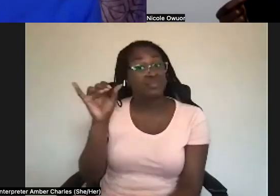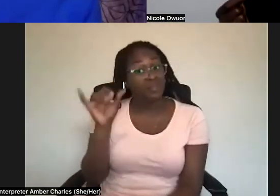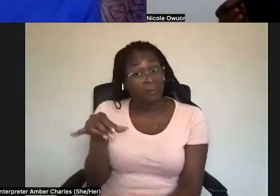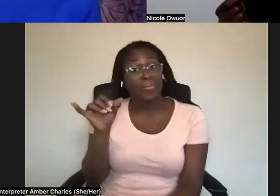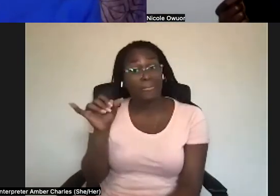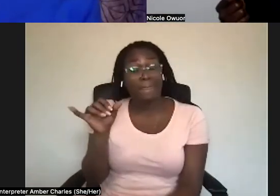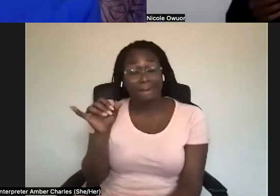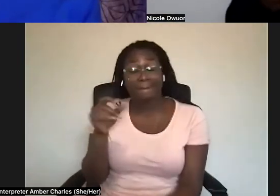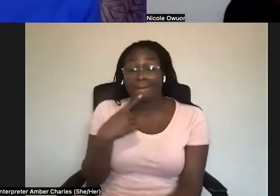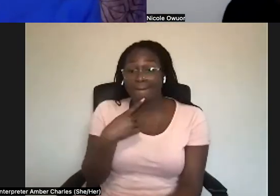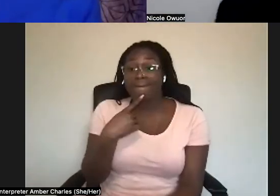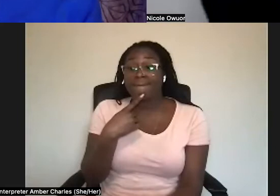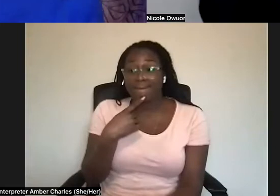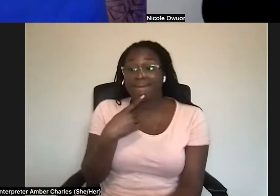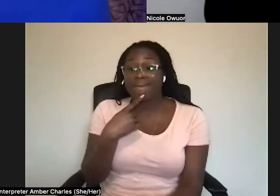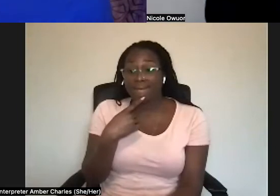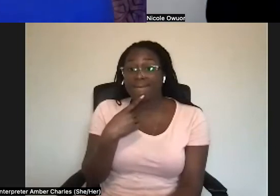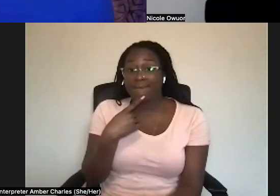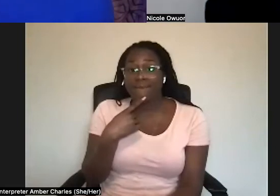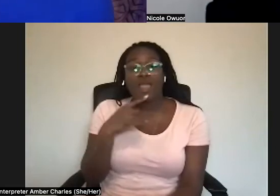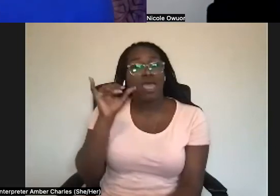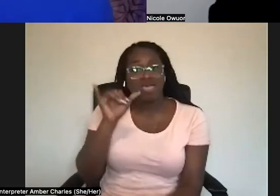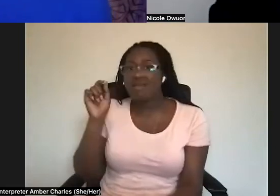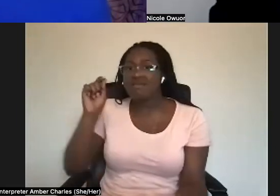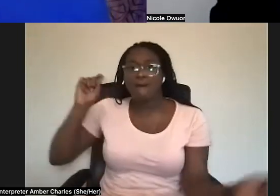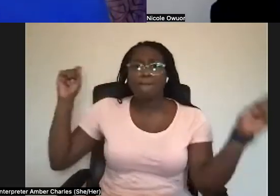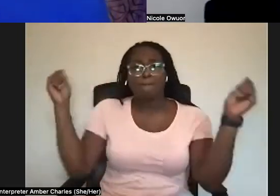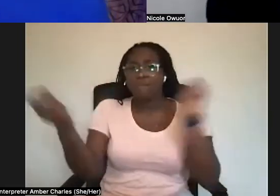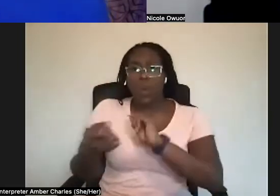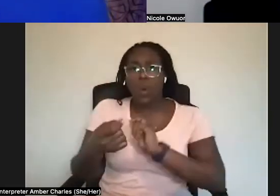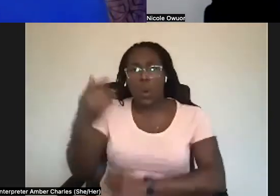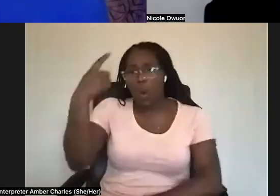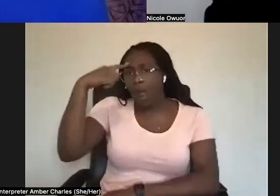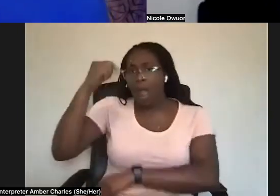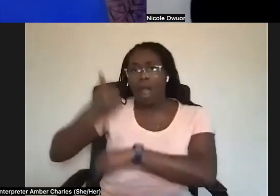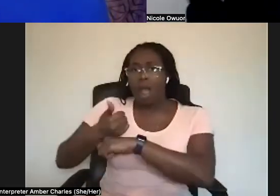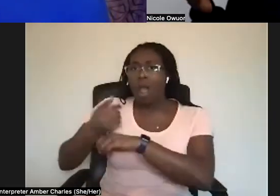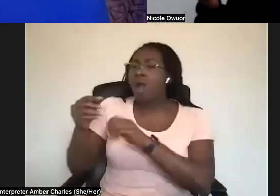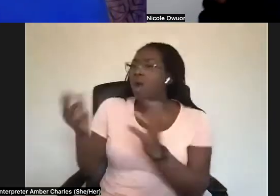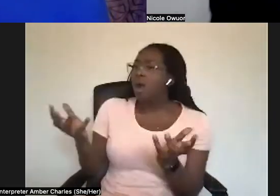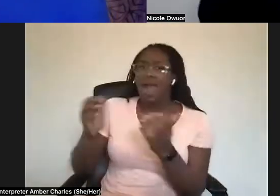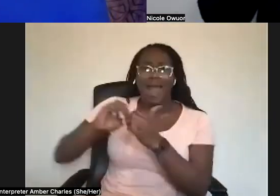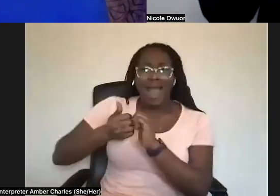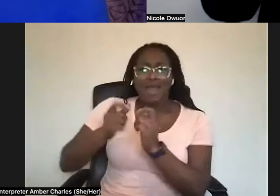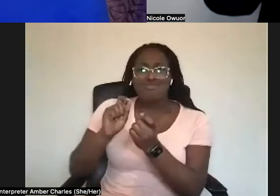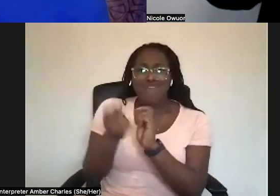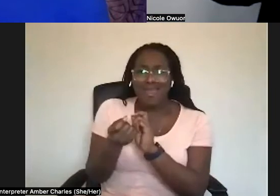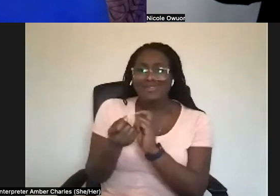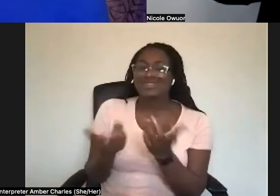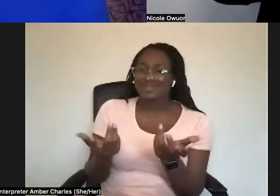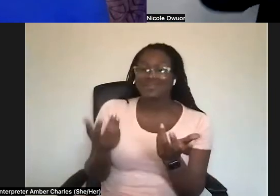something that completely changed my mental model of how to create change. And I